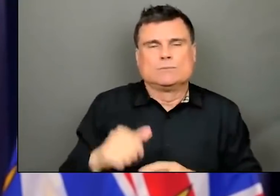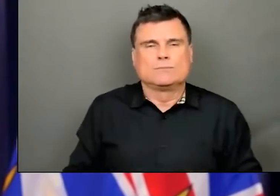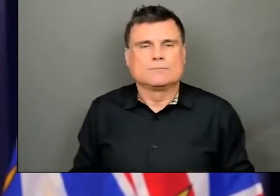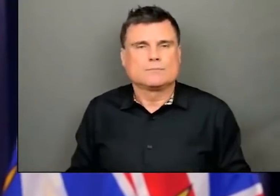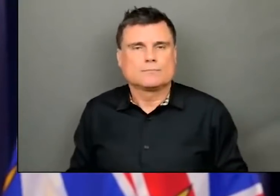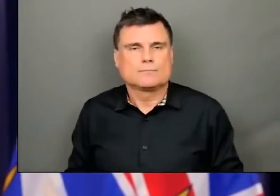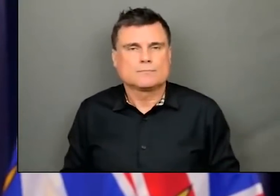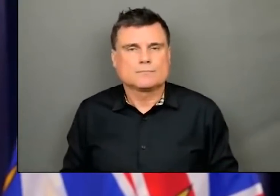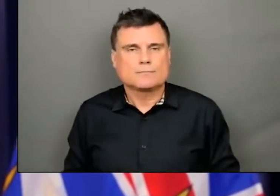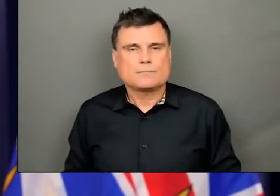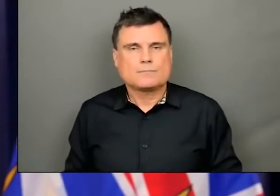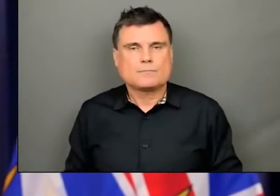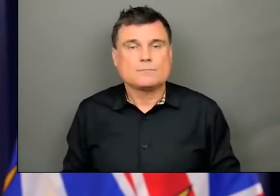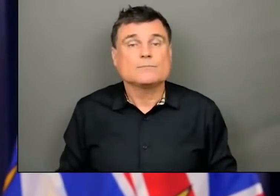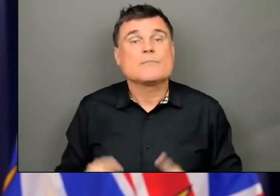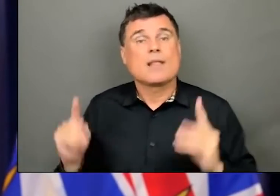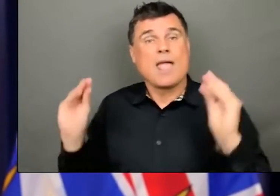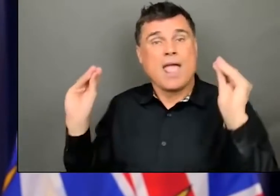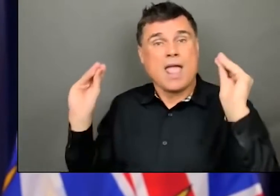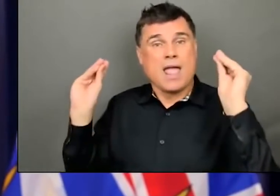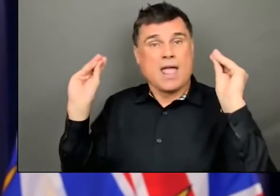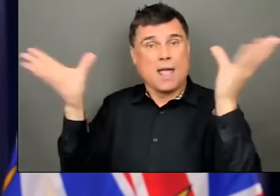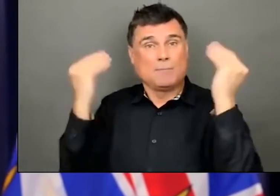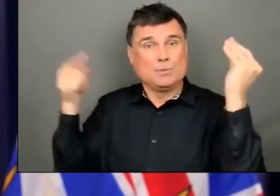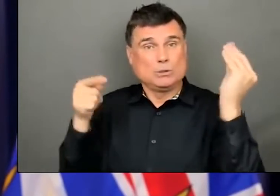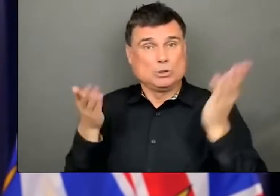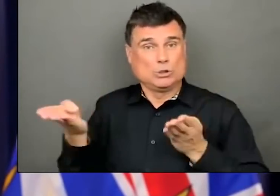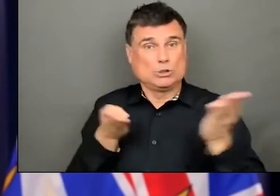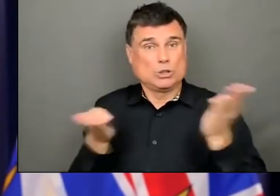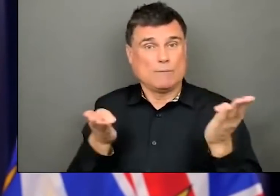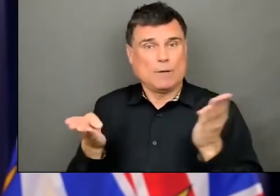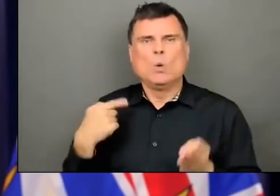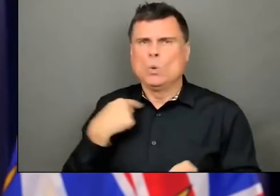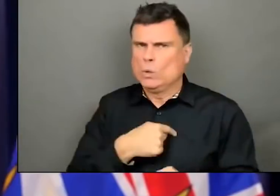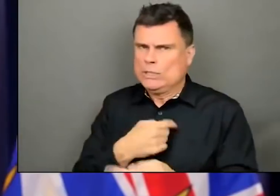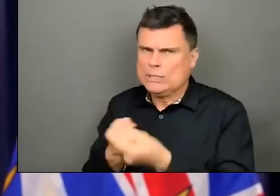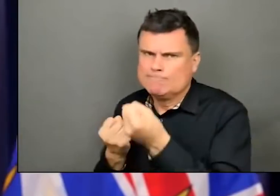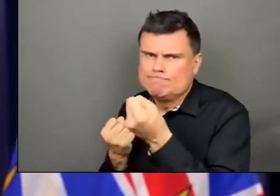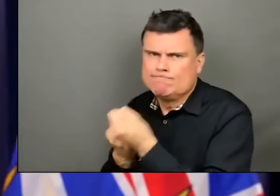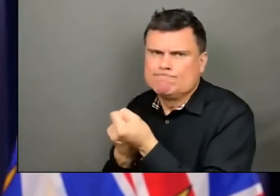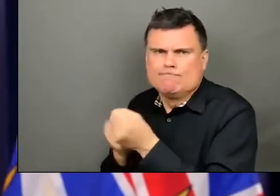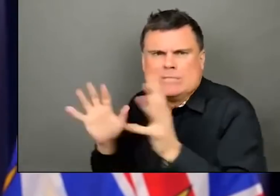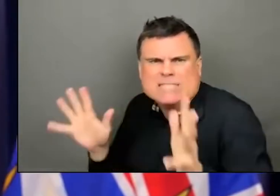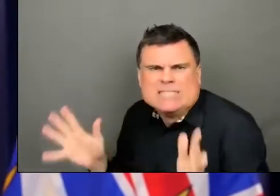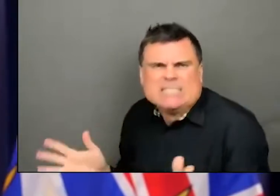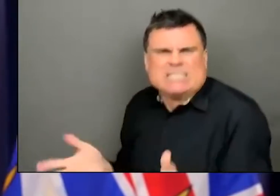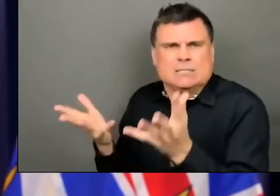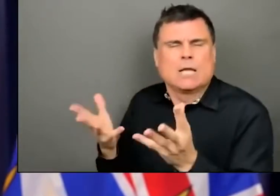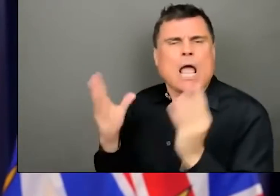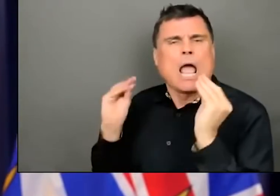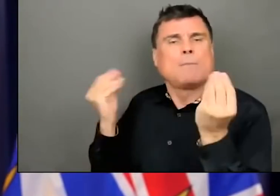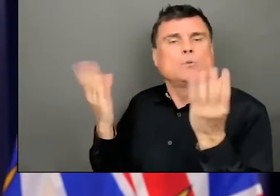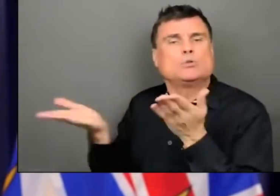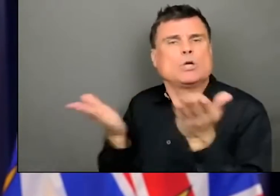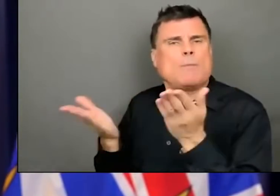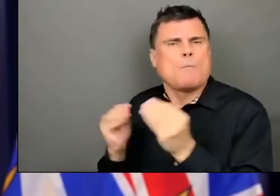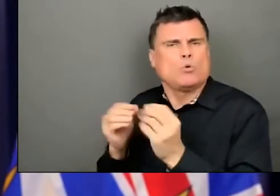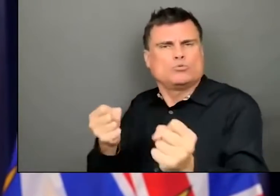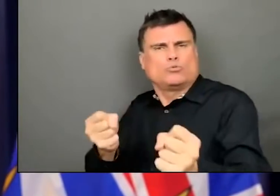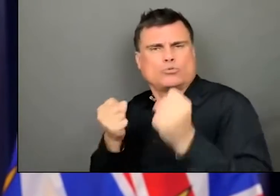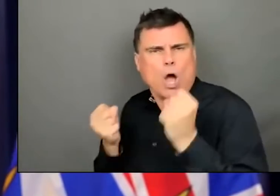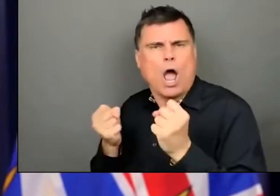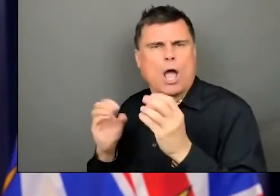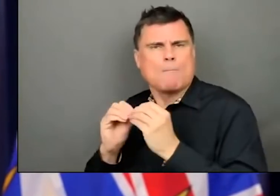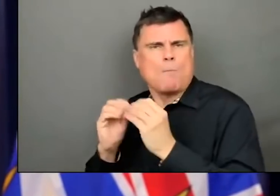We announced new measures. We've already announced new measures to strengthen BC's ambulance service to ensure it's faster and more responsive to British Columbians.